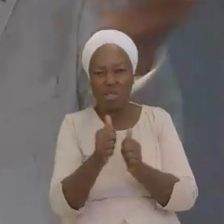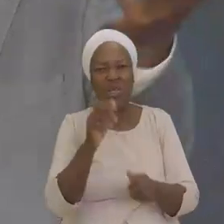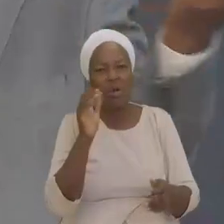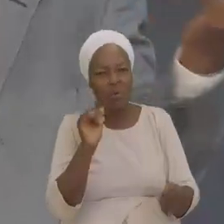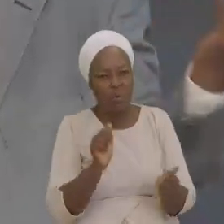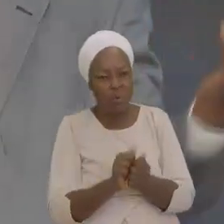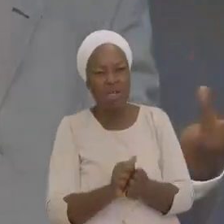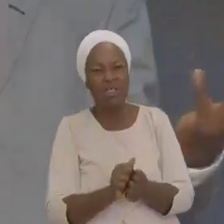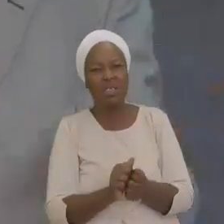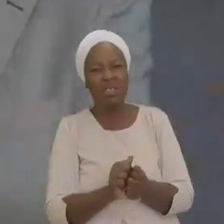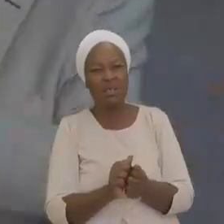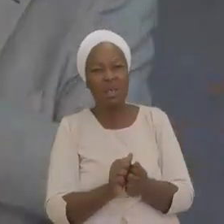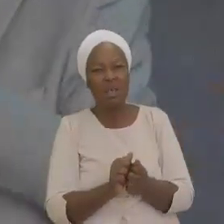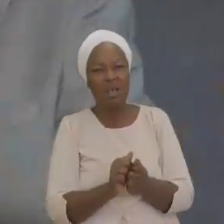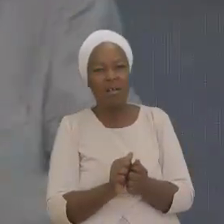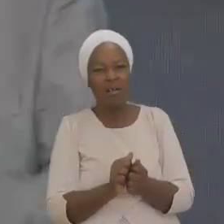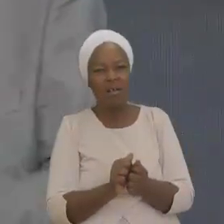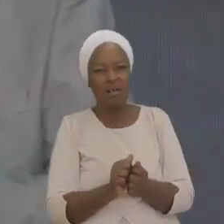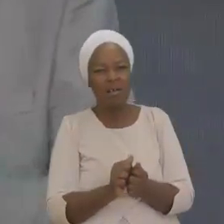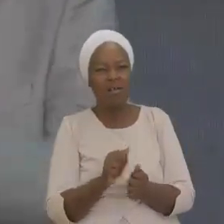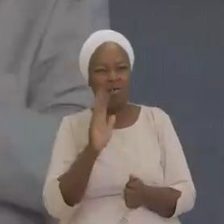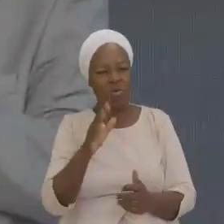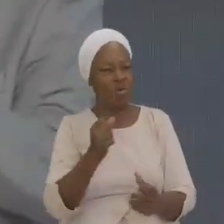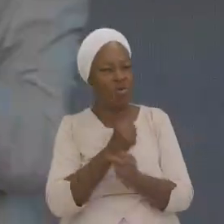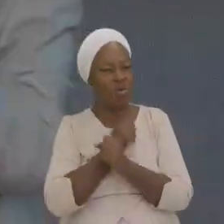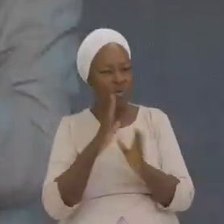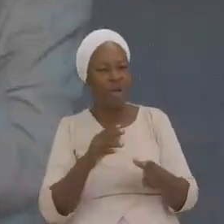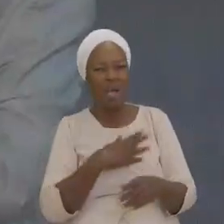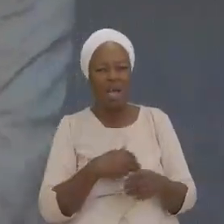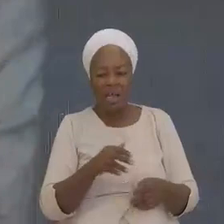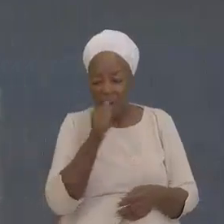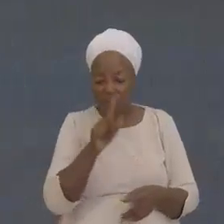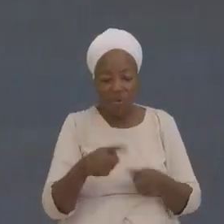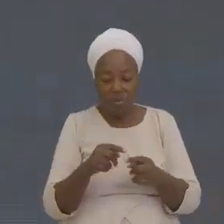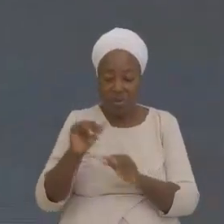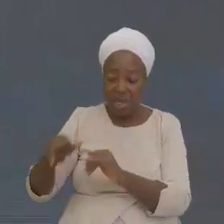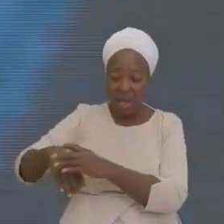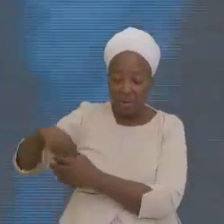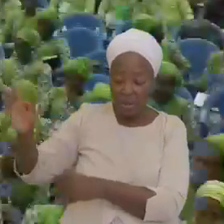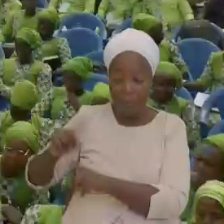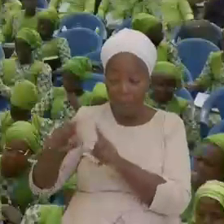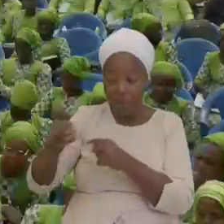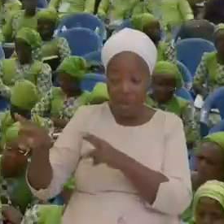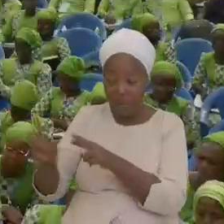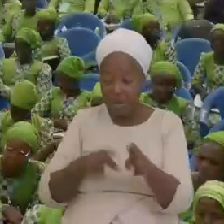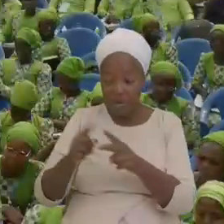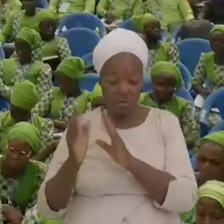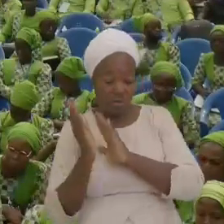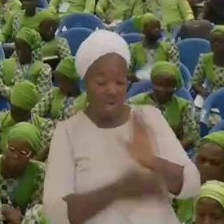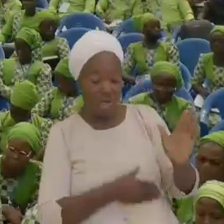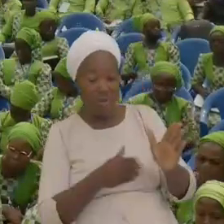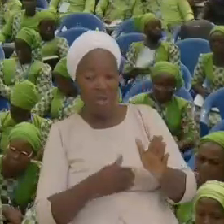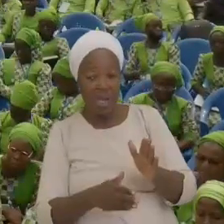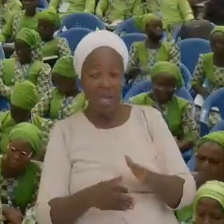your lover. I'm going to stay here. But when you're ready to forsake that man,